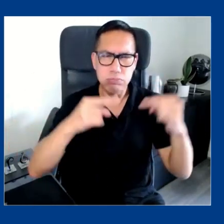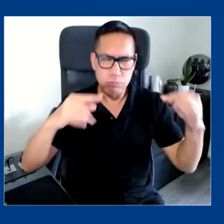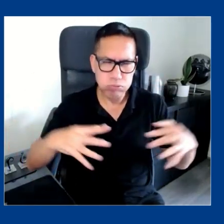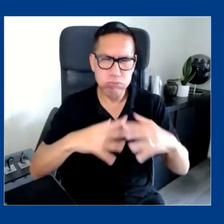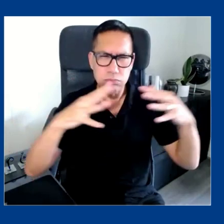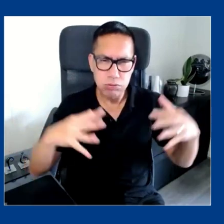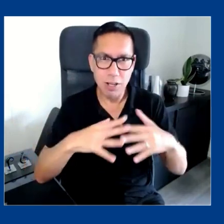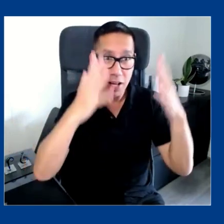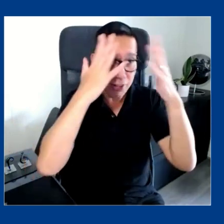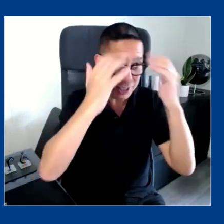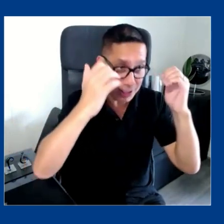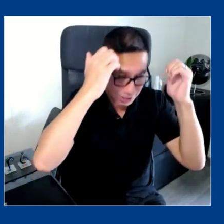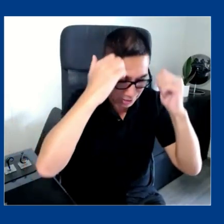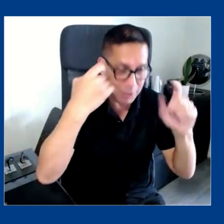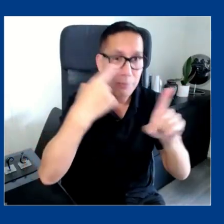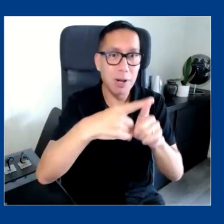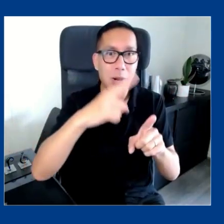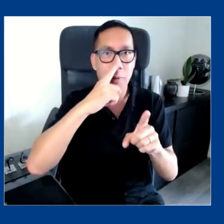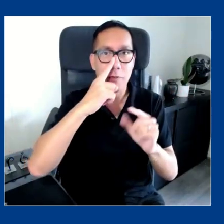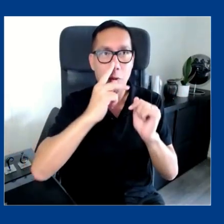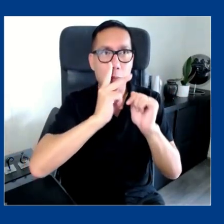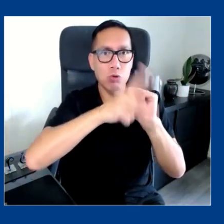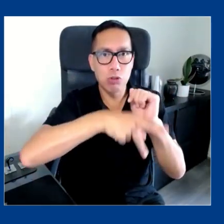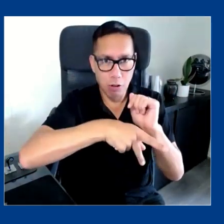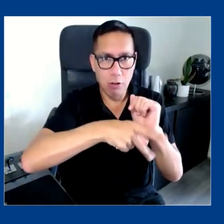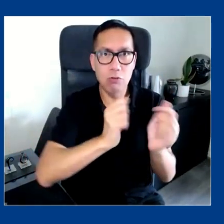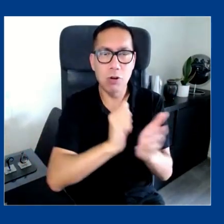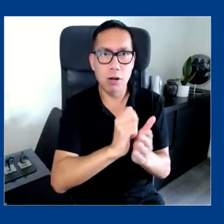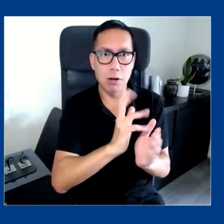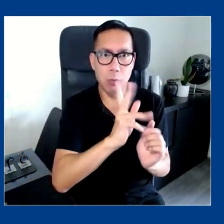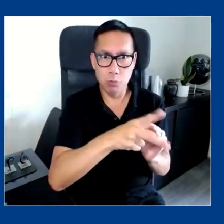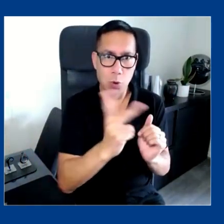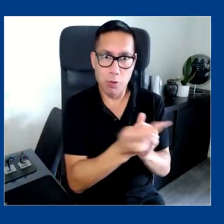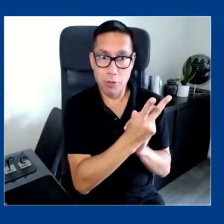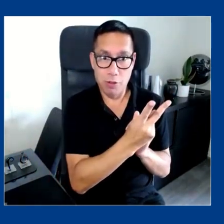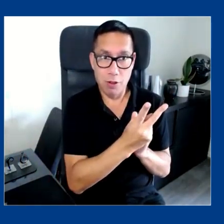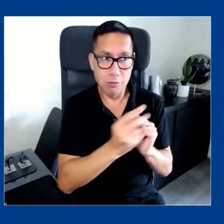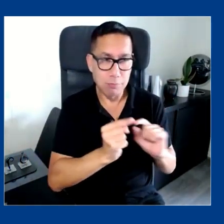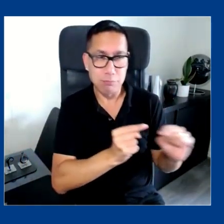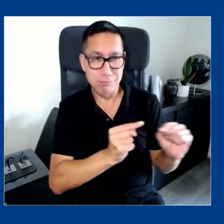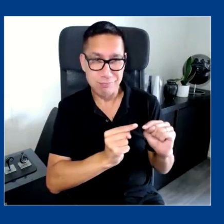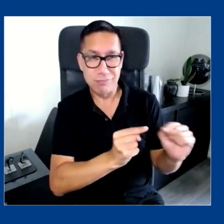the Portuguese colonizers, yes? Yes, they did. They did.